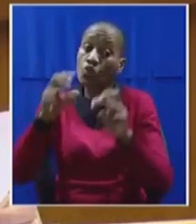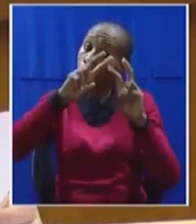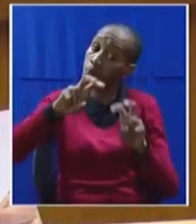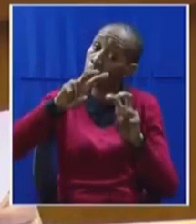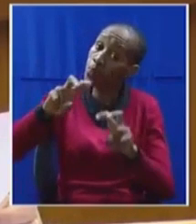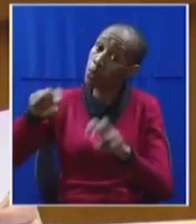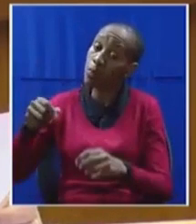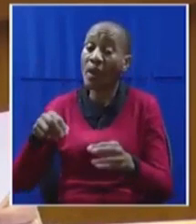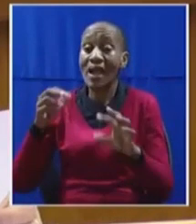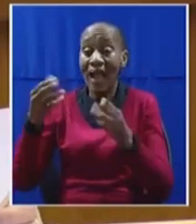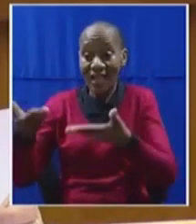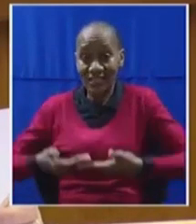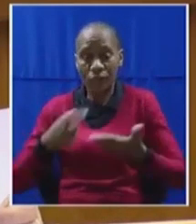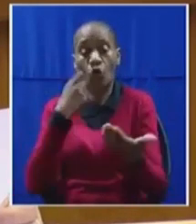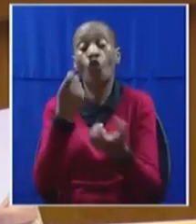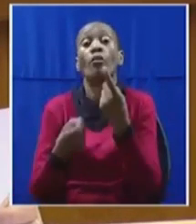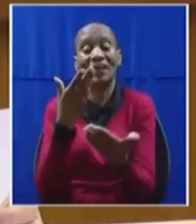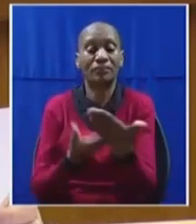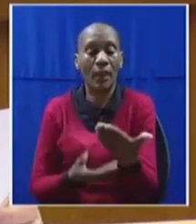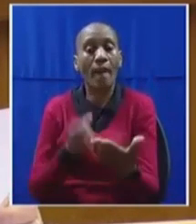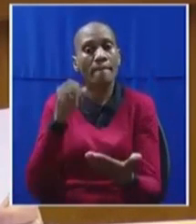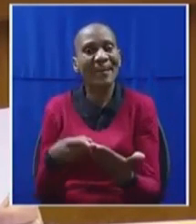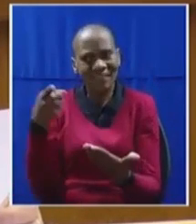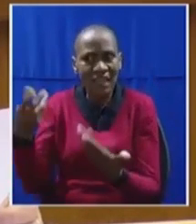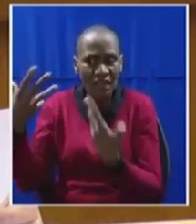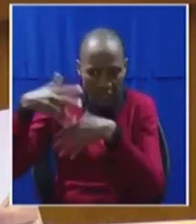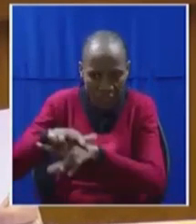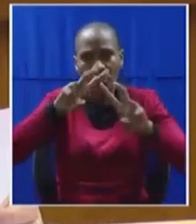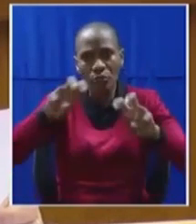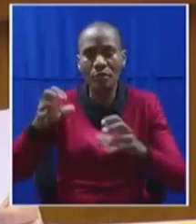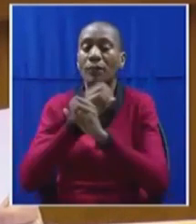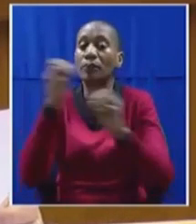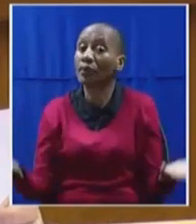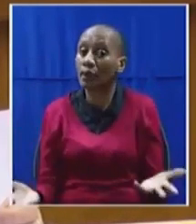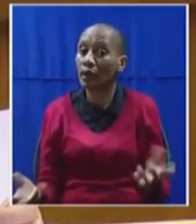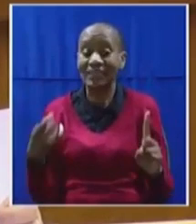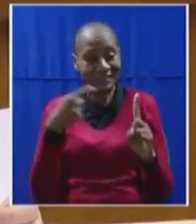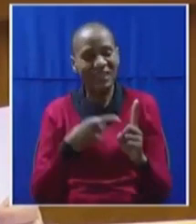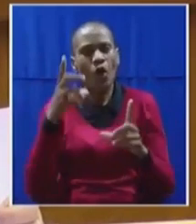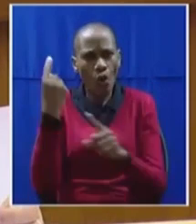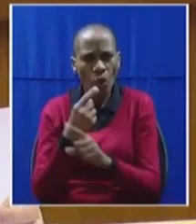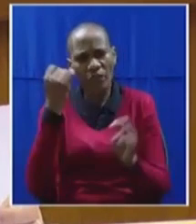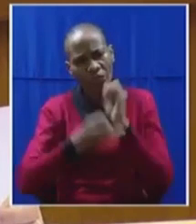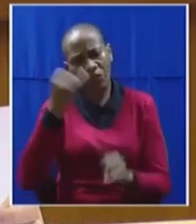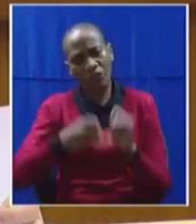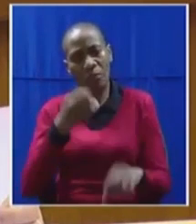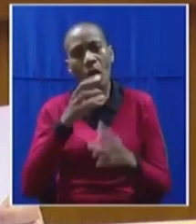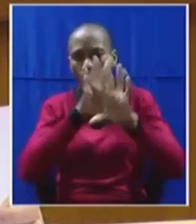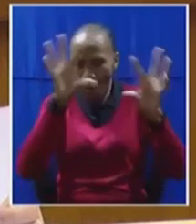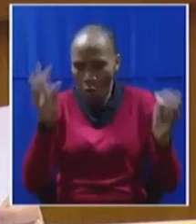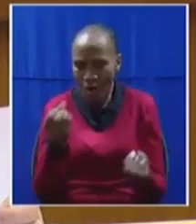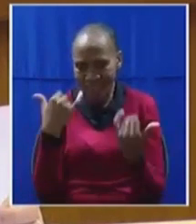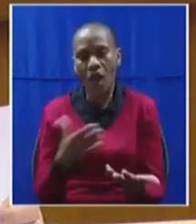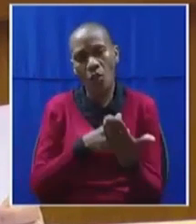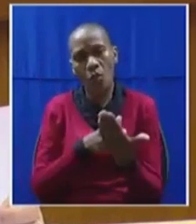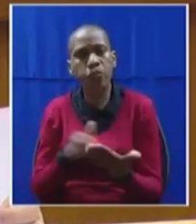of a complaint does not render the allegations more credible. These allegations were withdrawn and have now been dusted off and taken to the